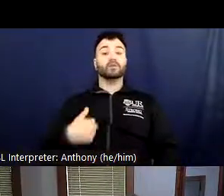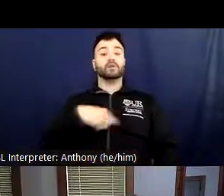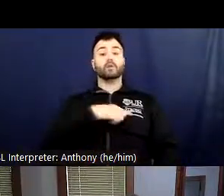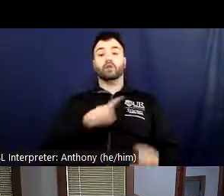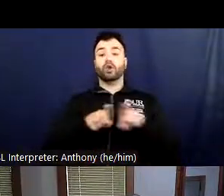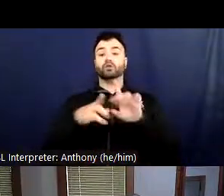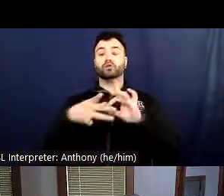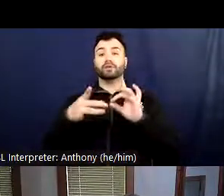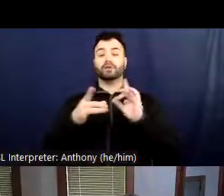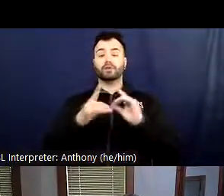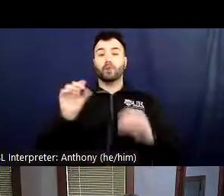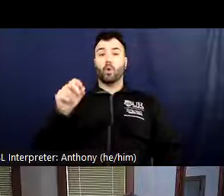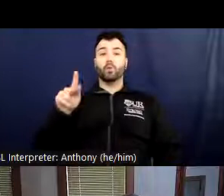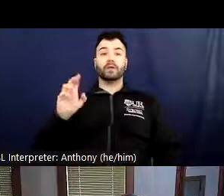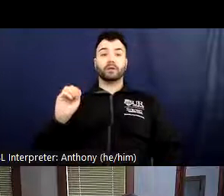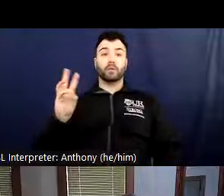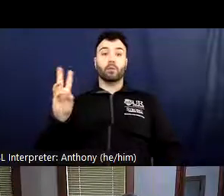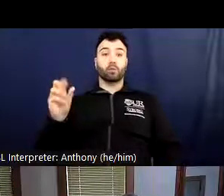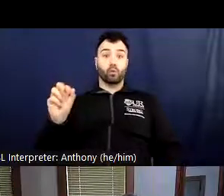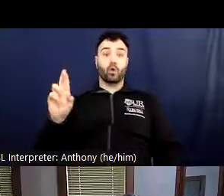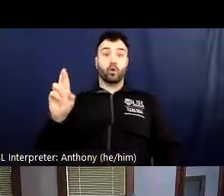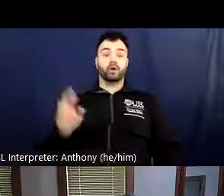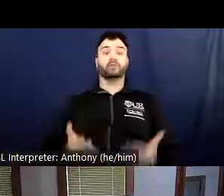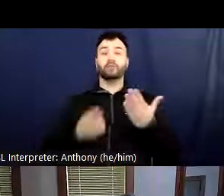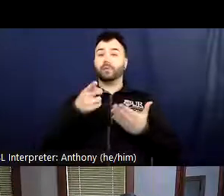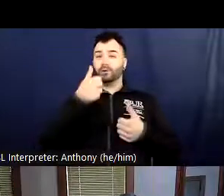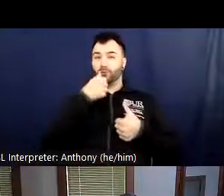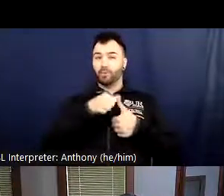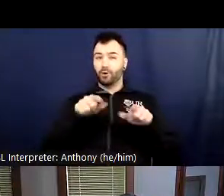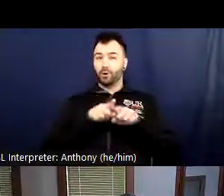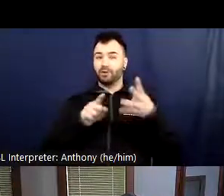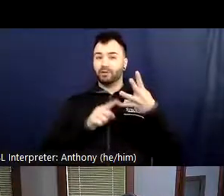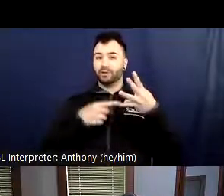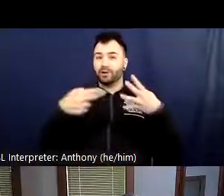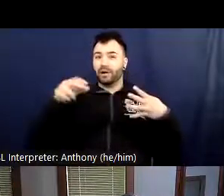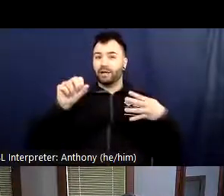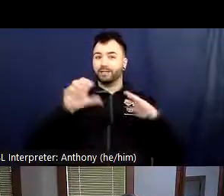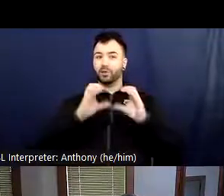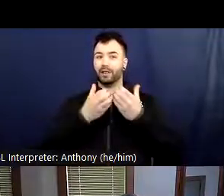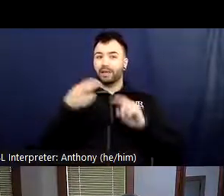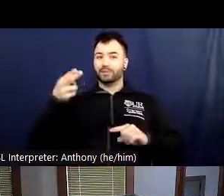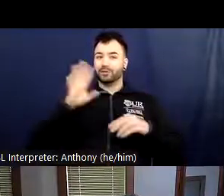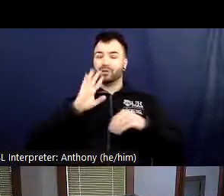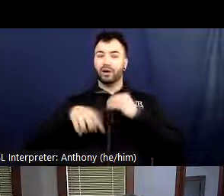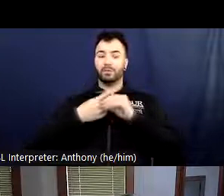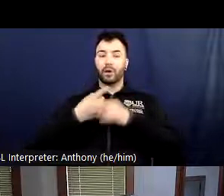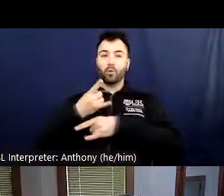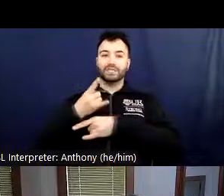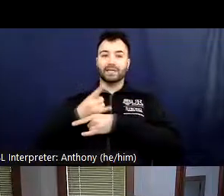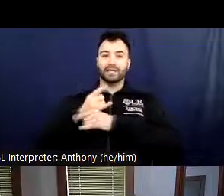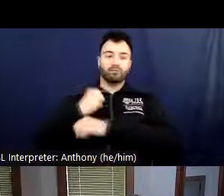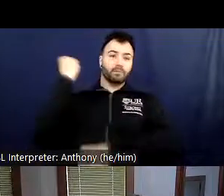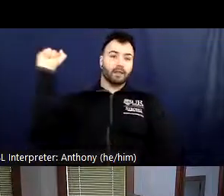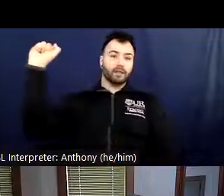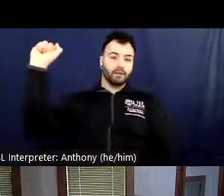wars. I'll talk about something you might remember from high school history class called the Whiskey Rebellion, and the temperance